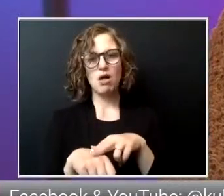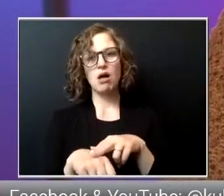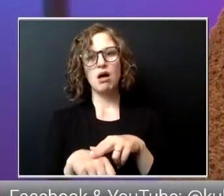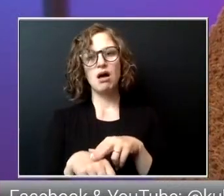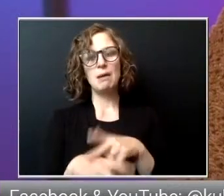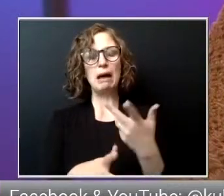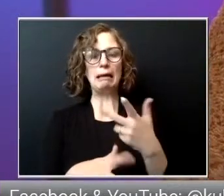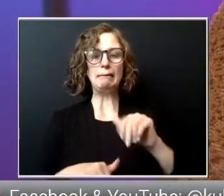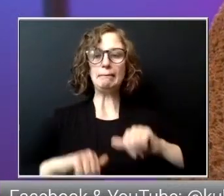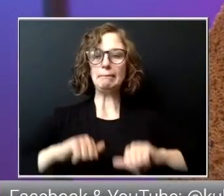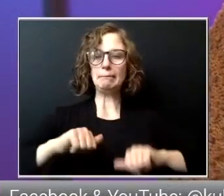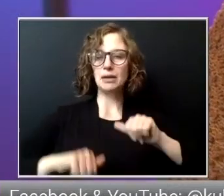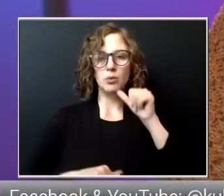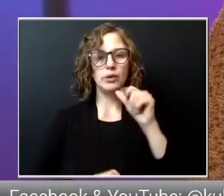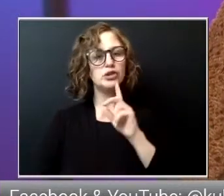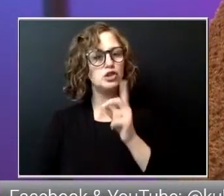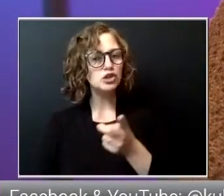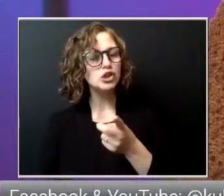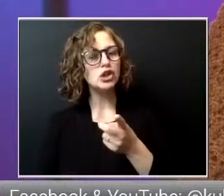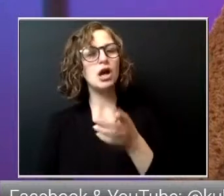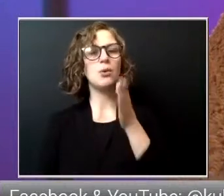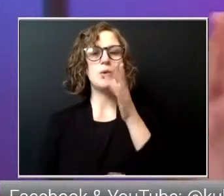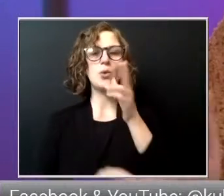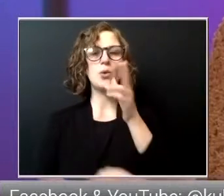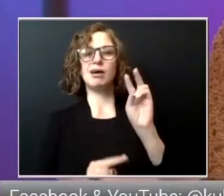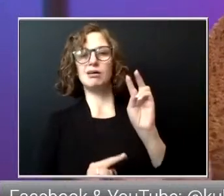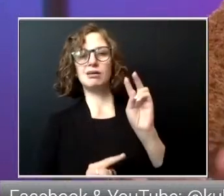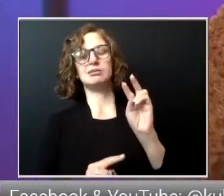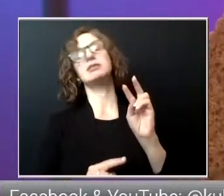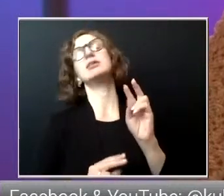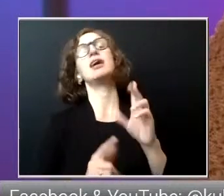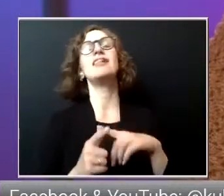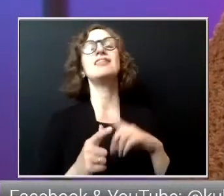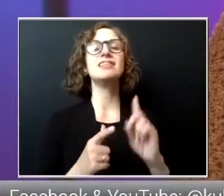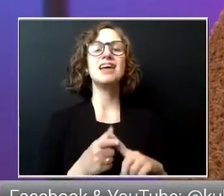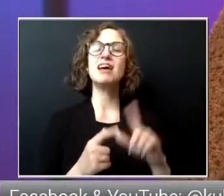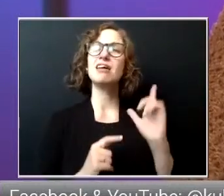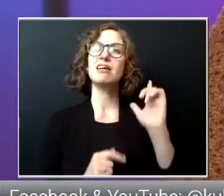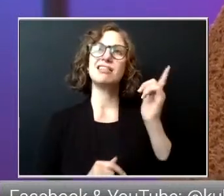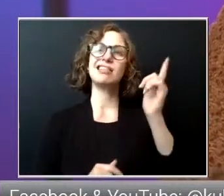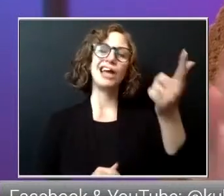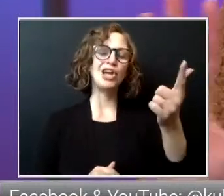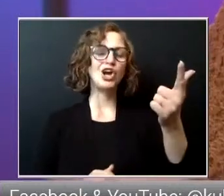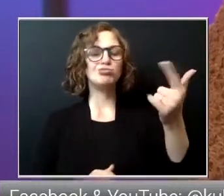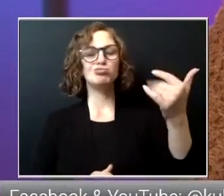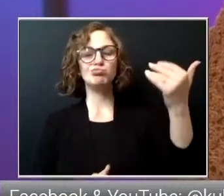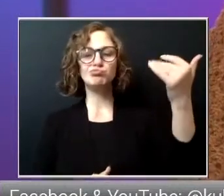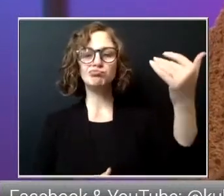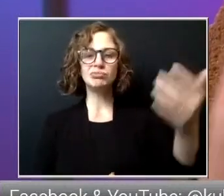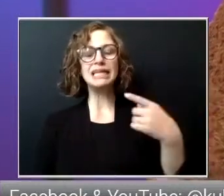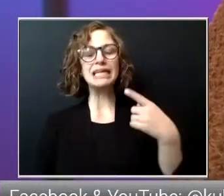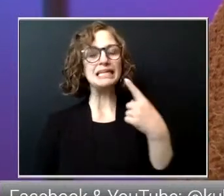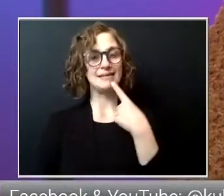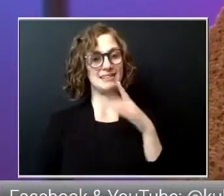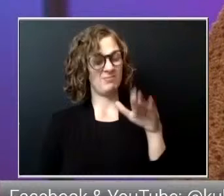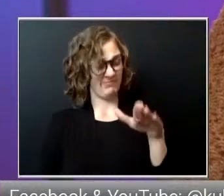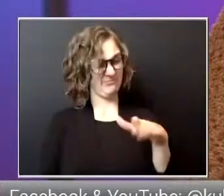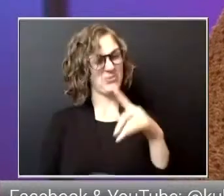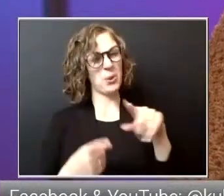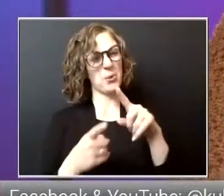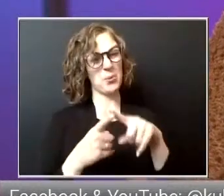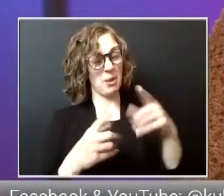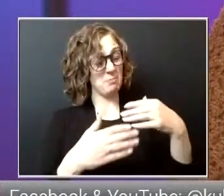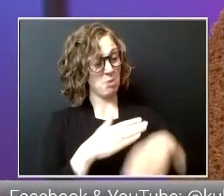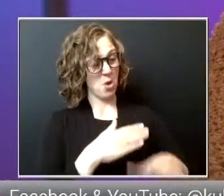going to monitor. And then I think later down the road they said once he's born, we'll do like